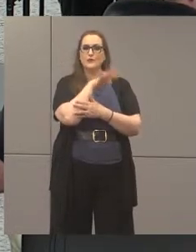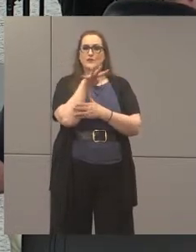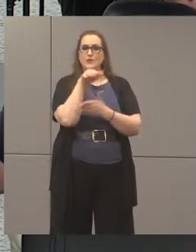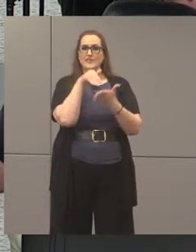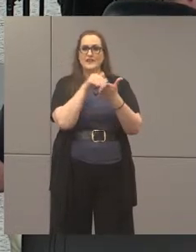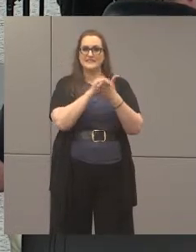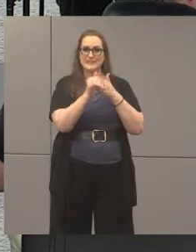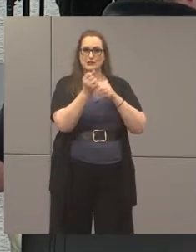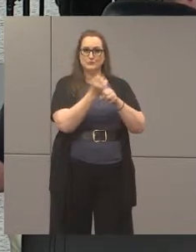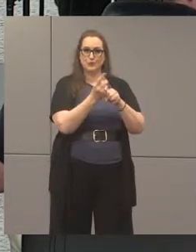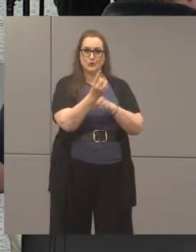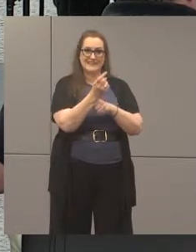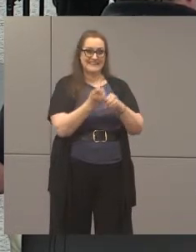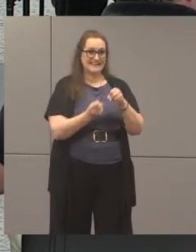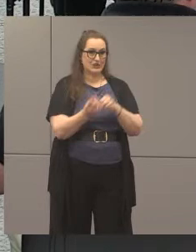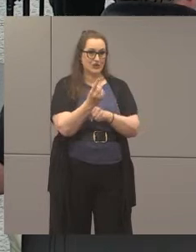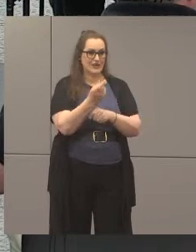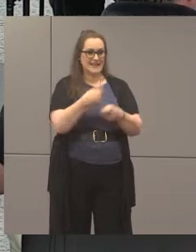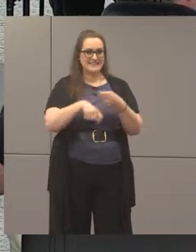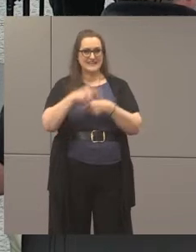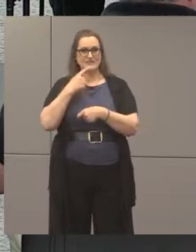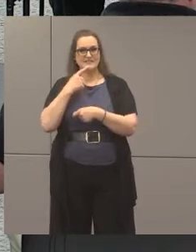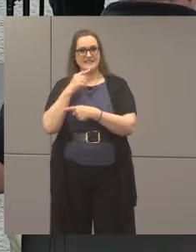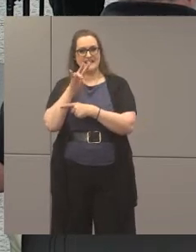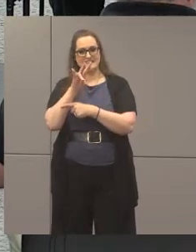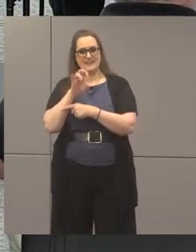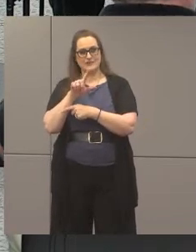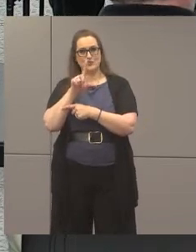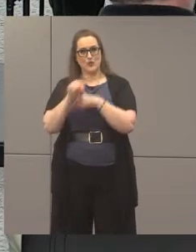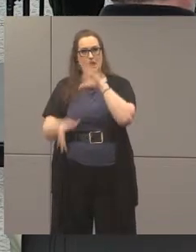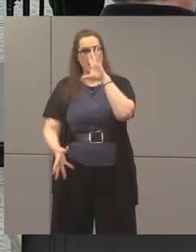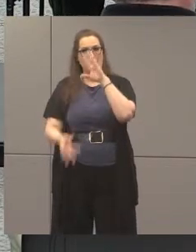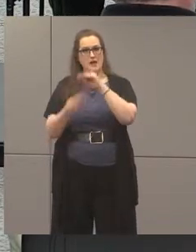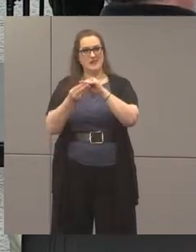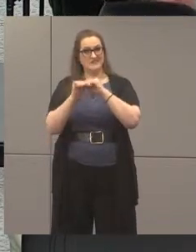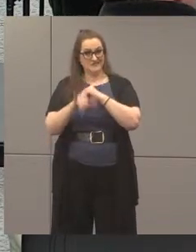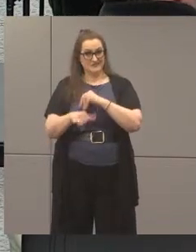$144,000 per year instead of the $720 total?